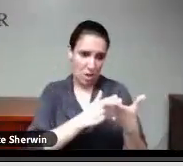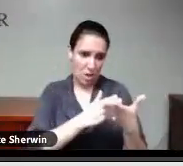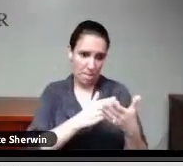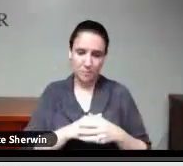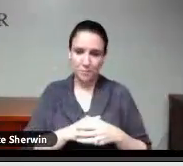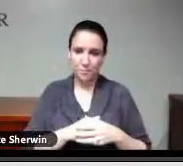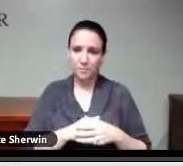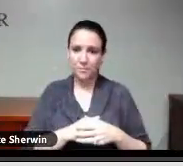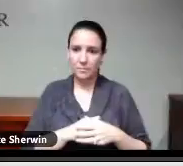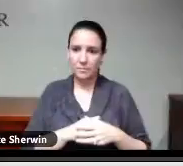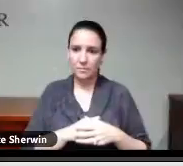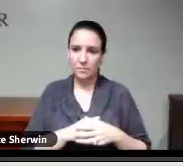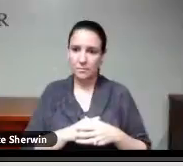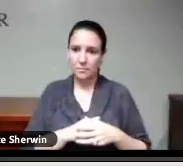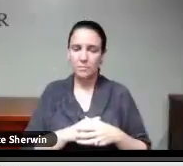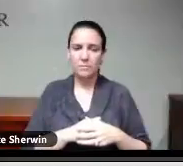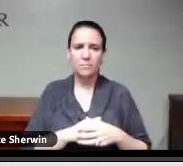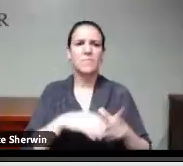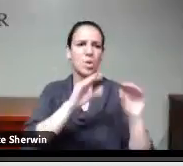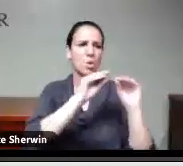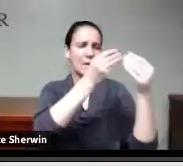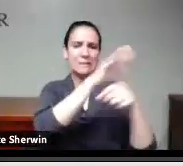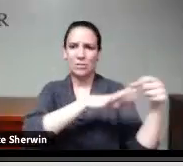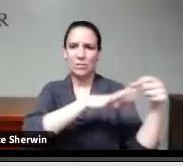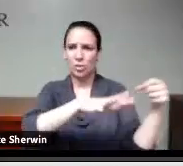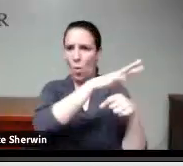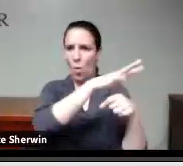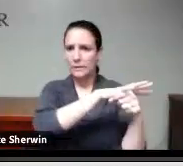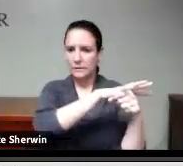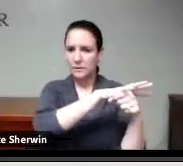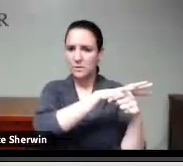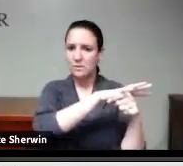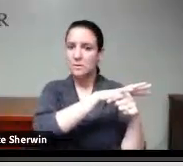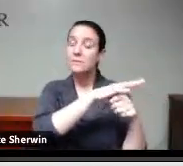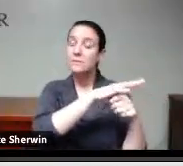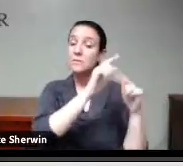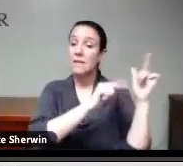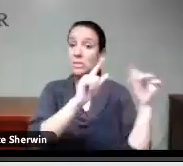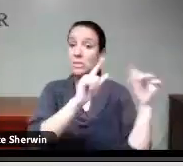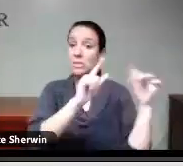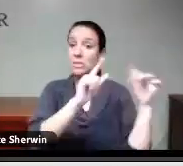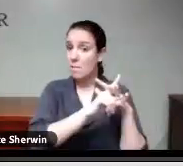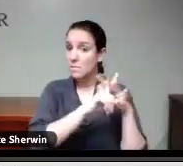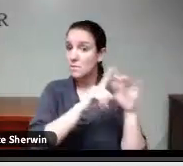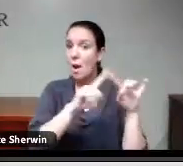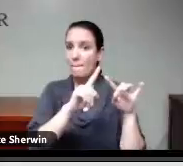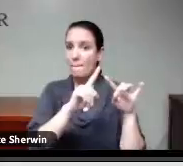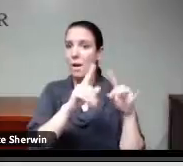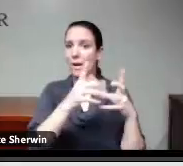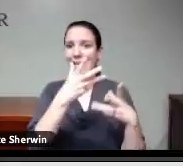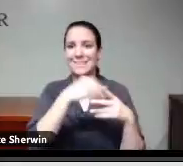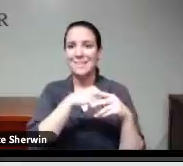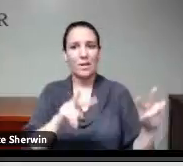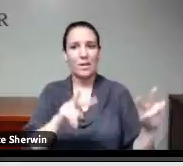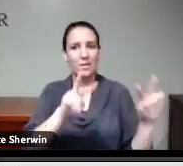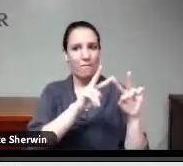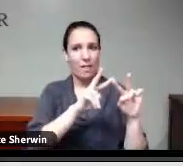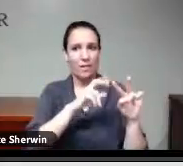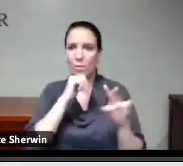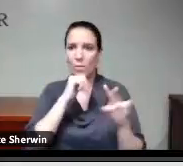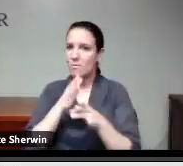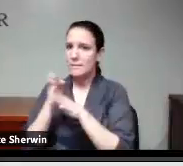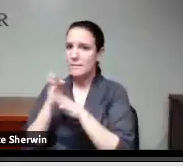are organization-wide, diversity comes up, but it usually comes up as part of the value statement, but not necessarily as a main